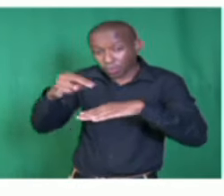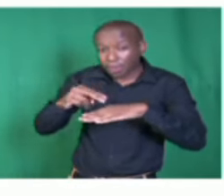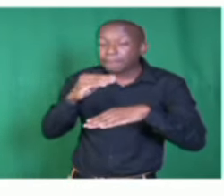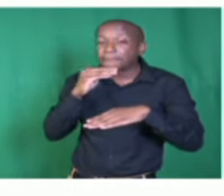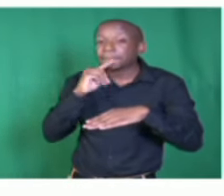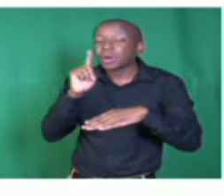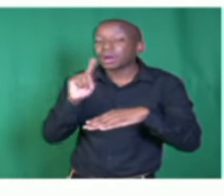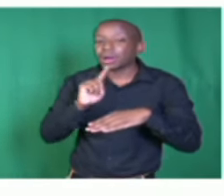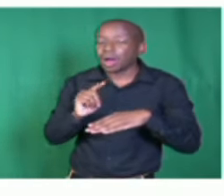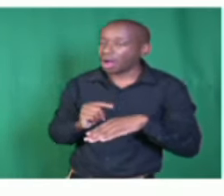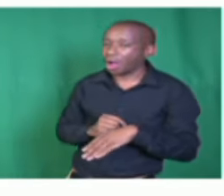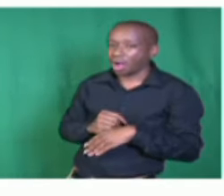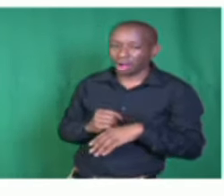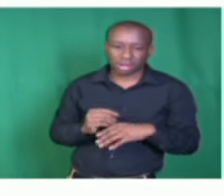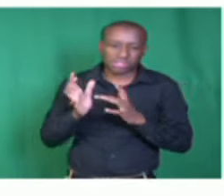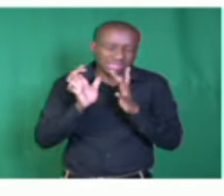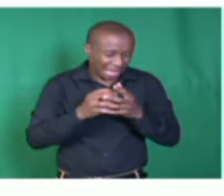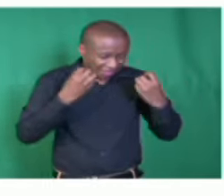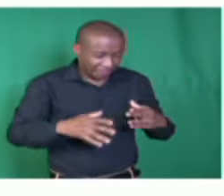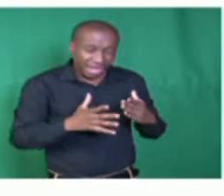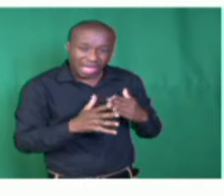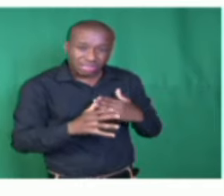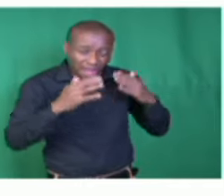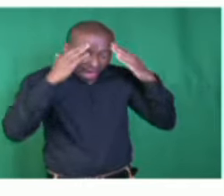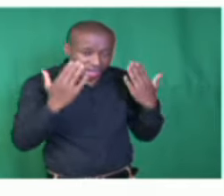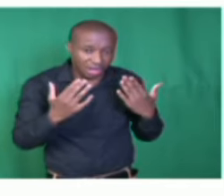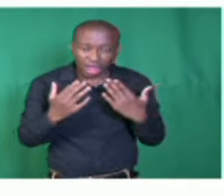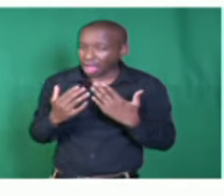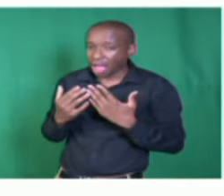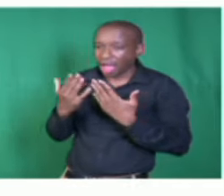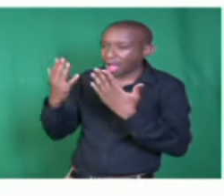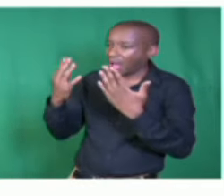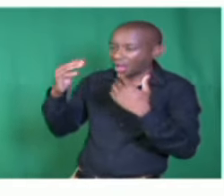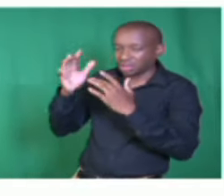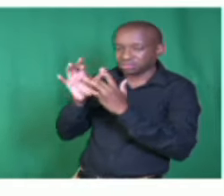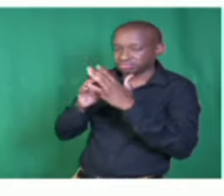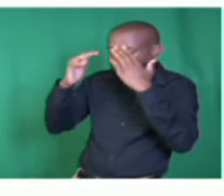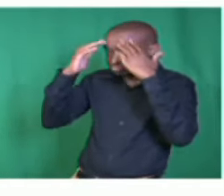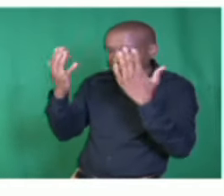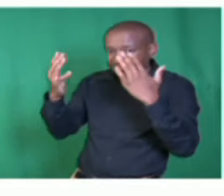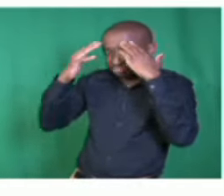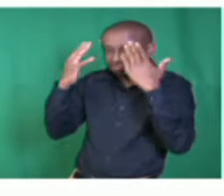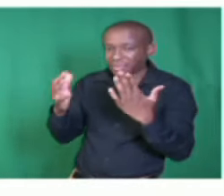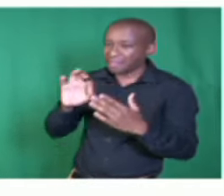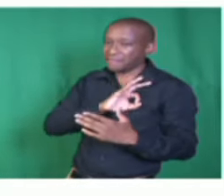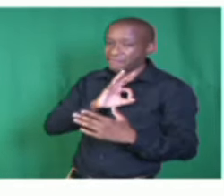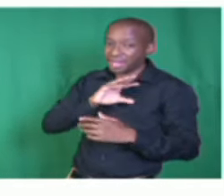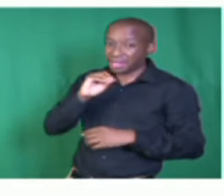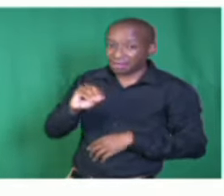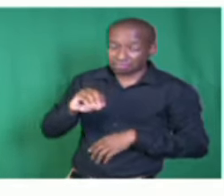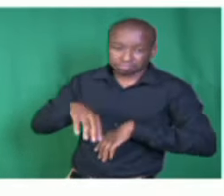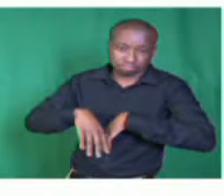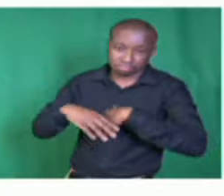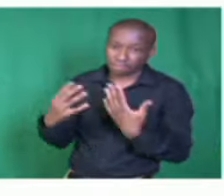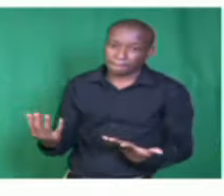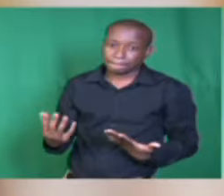resurrection, the crowd would say, this man, he doesn't even know what he is talking about. And they will lose faith in him.